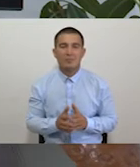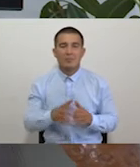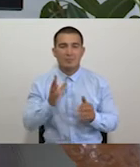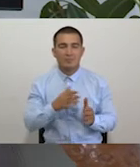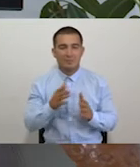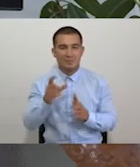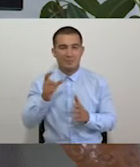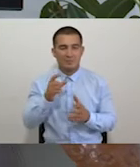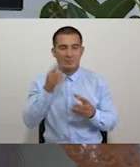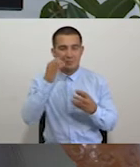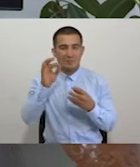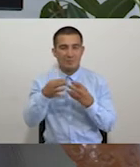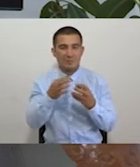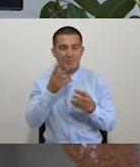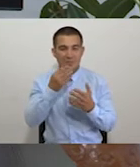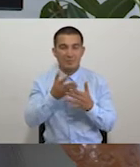igna qadagichimizga